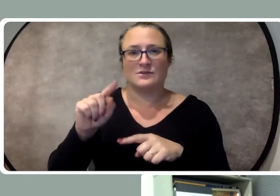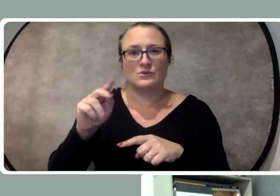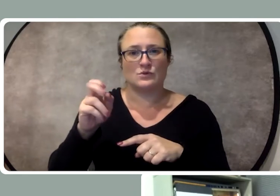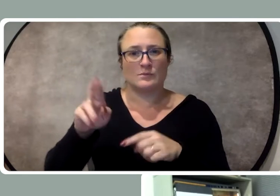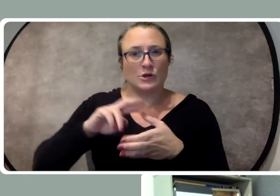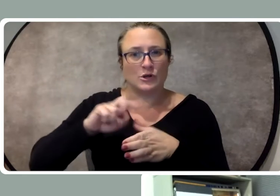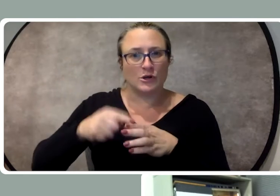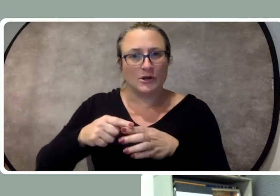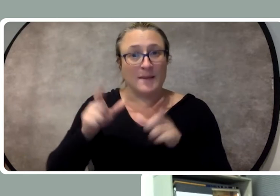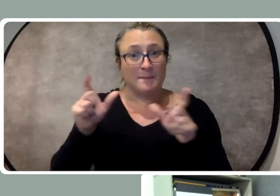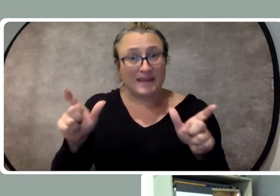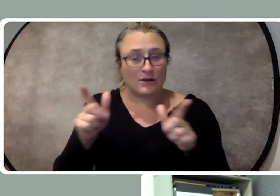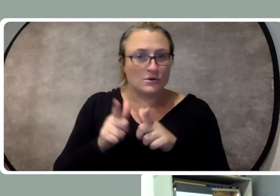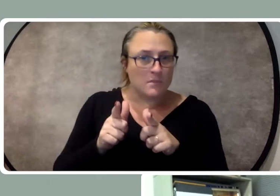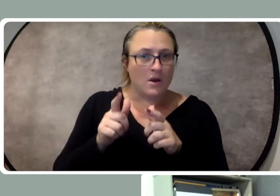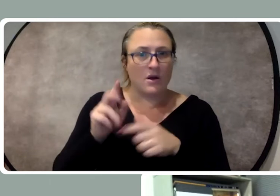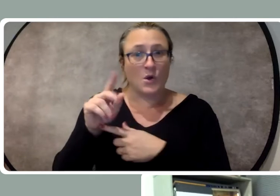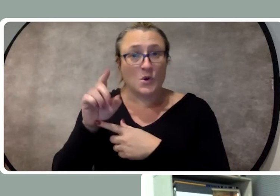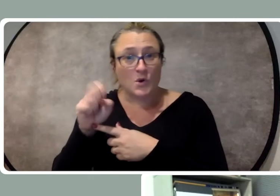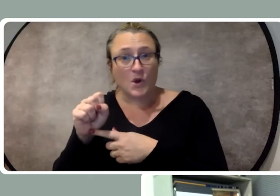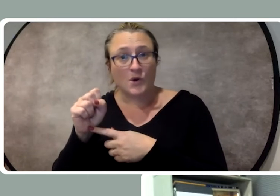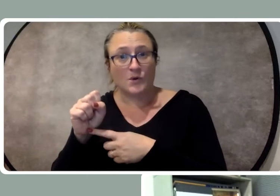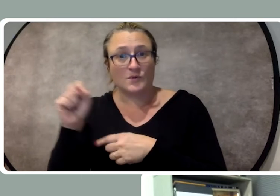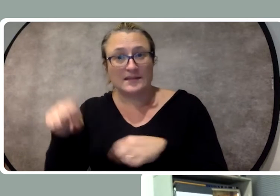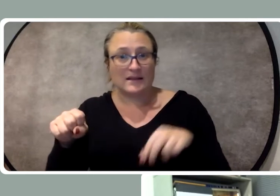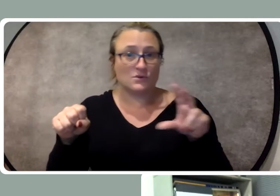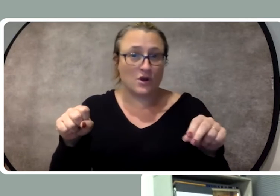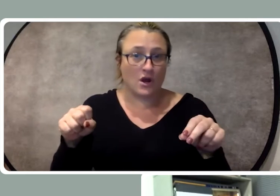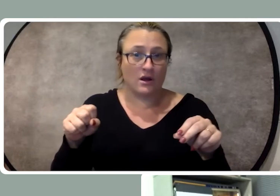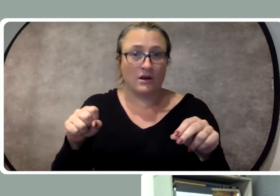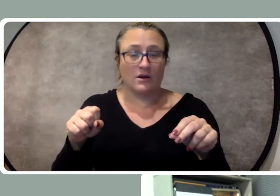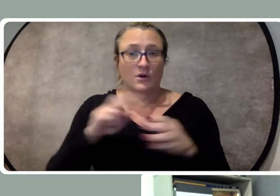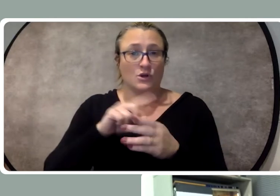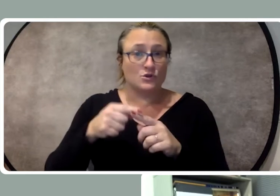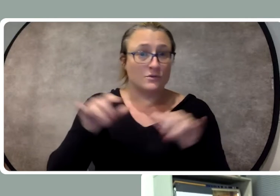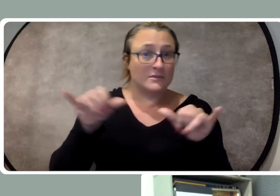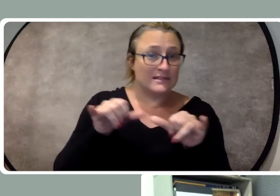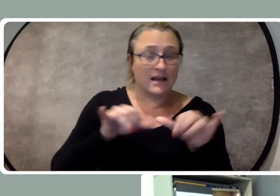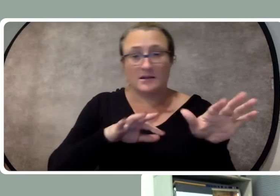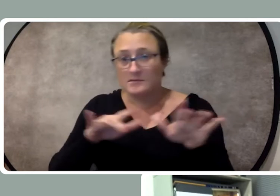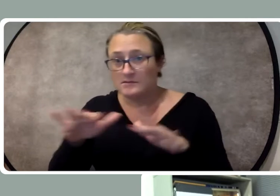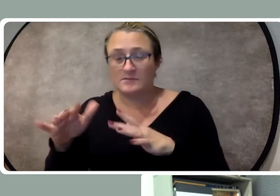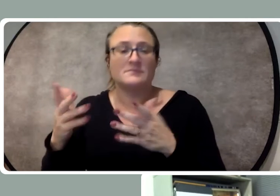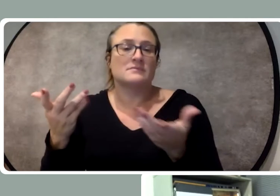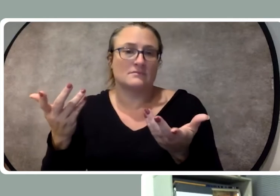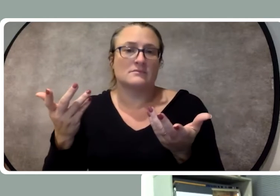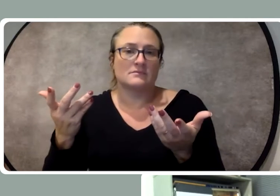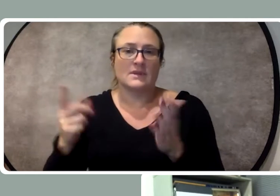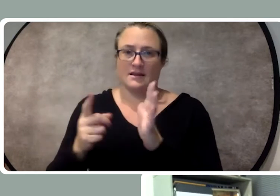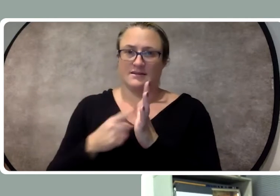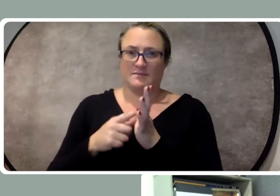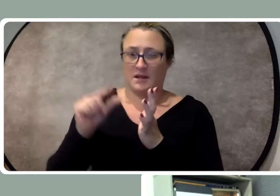if there are nodes involved. And if those, if the tumor is a certain size and nodes are involved, we prefer to do it